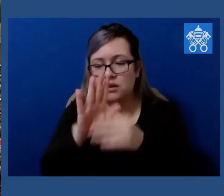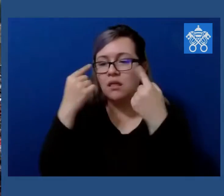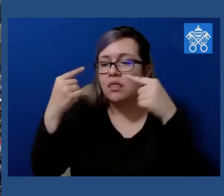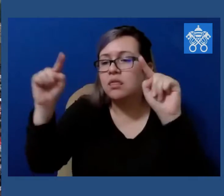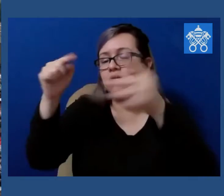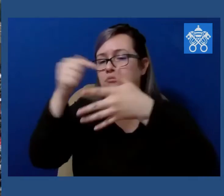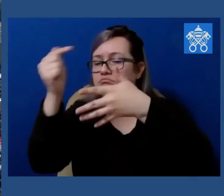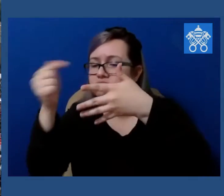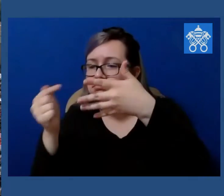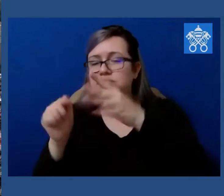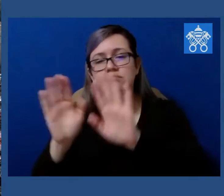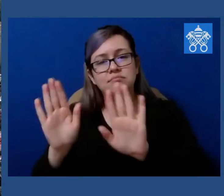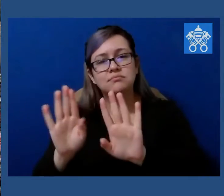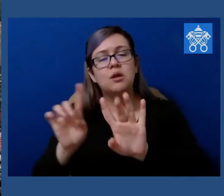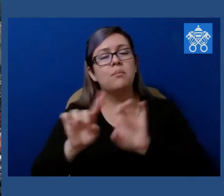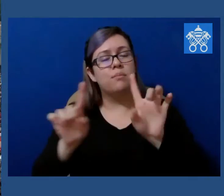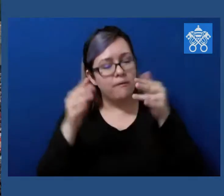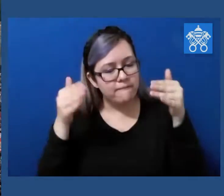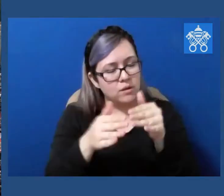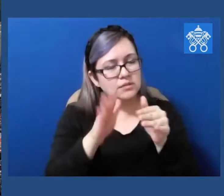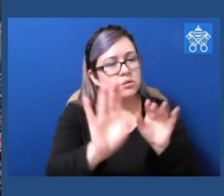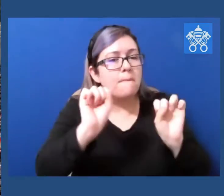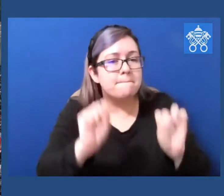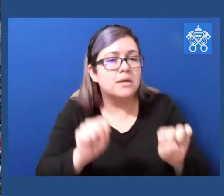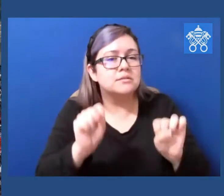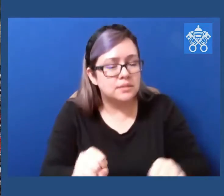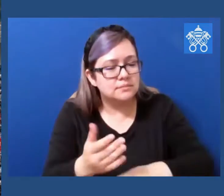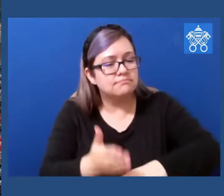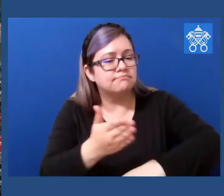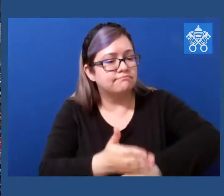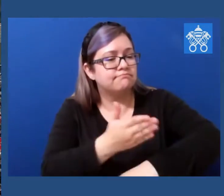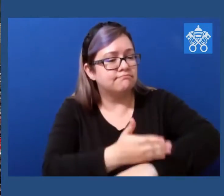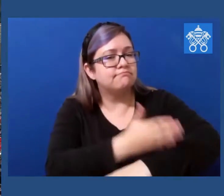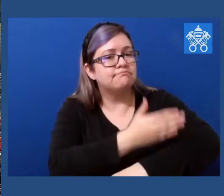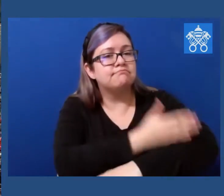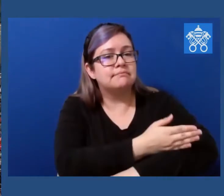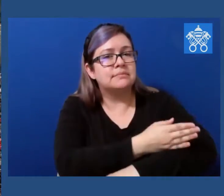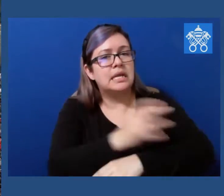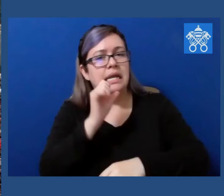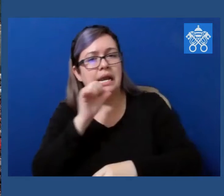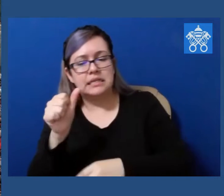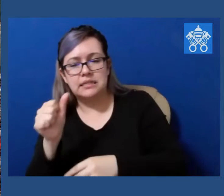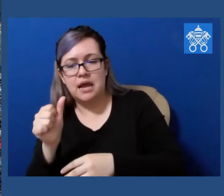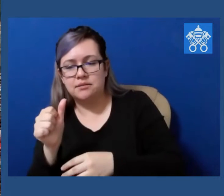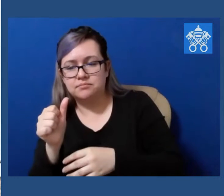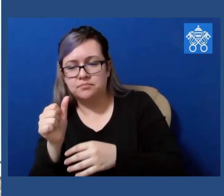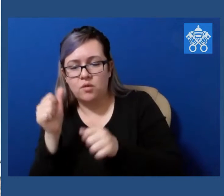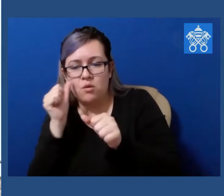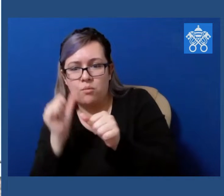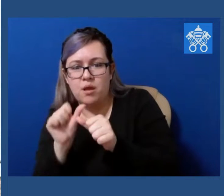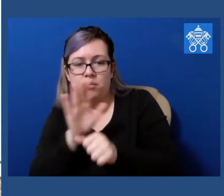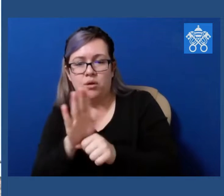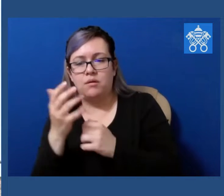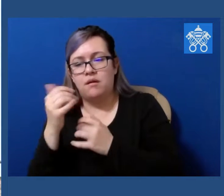reached, but the fruits that you can yet bear. He does not keep track of your shortcomings, but encourages your